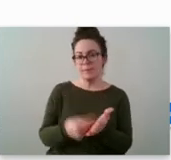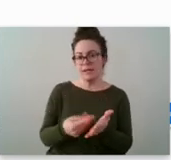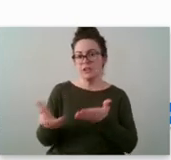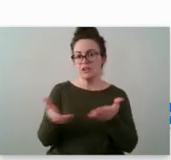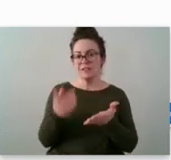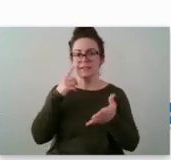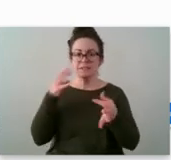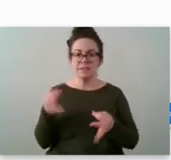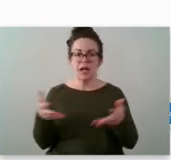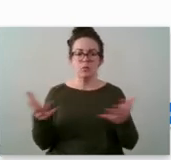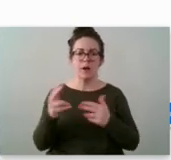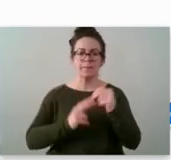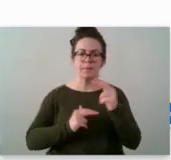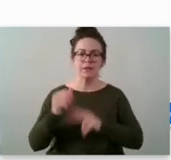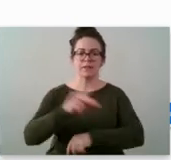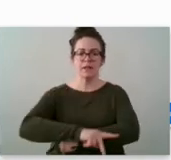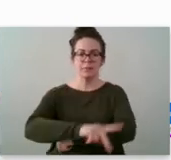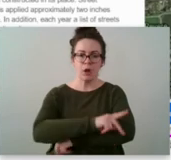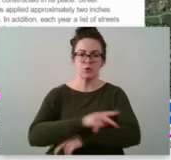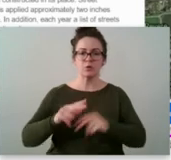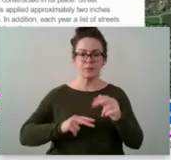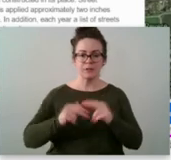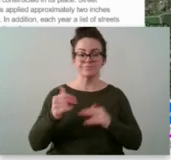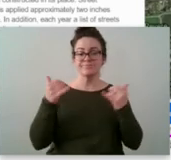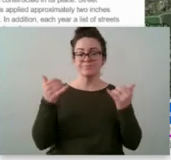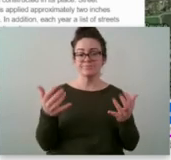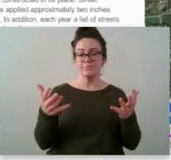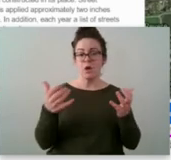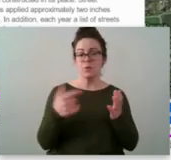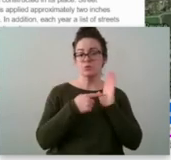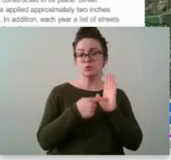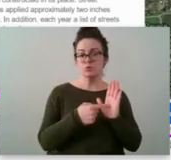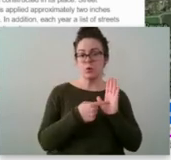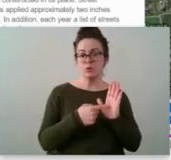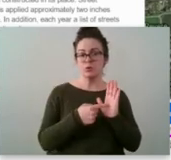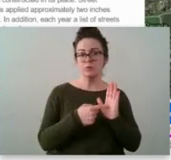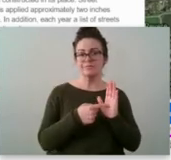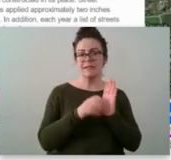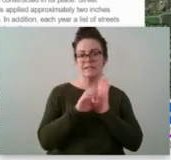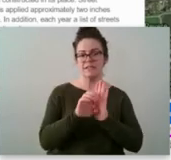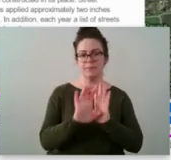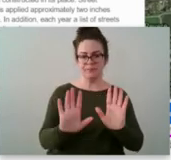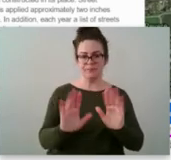build in the community. Next, I want to show you just an example.